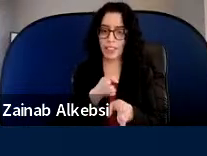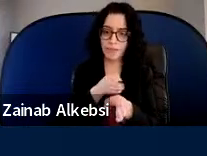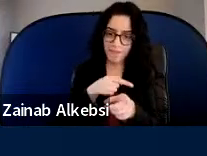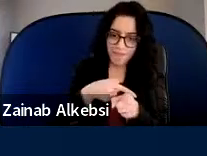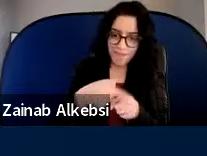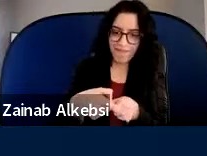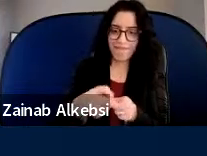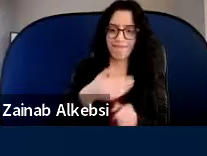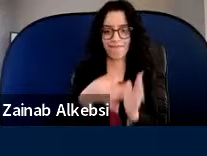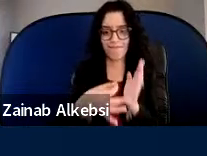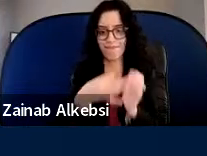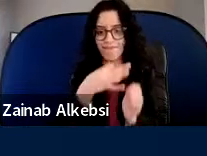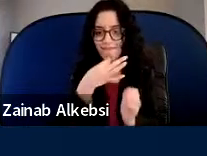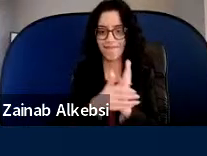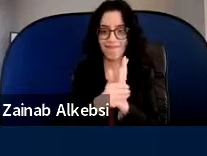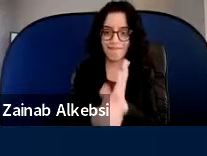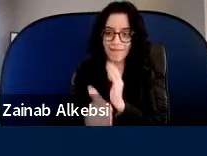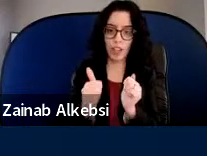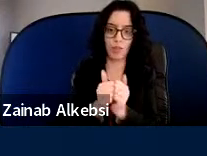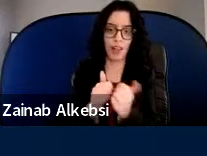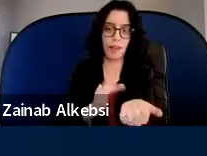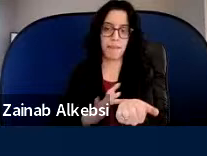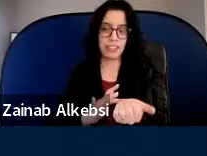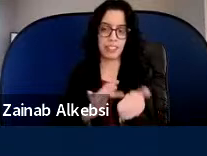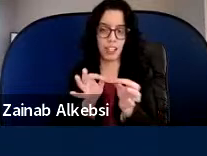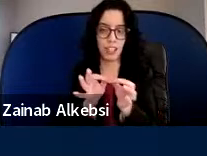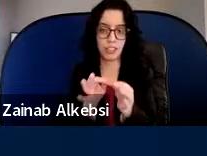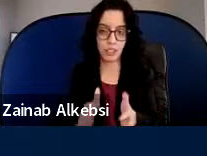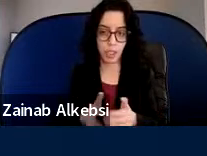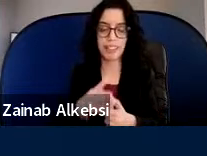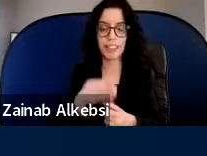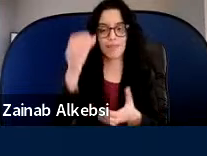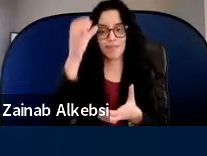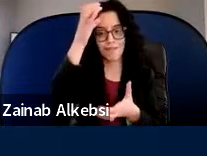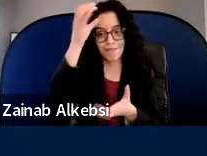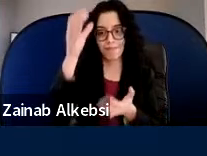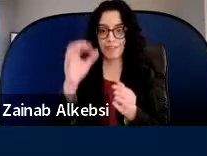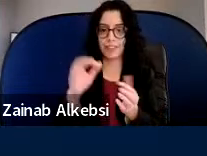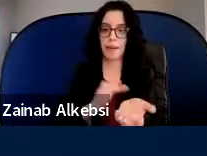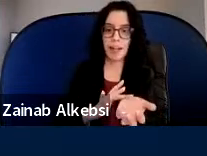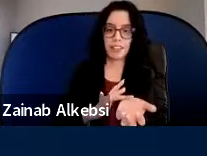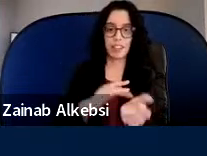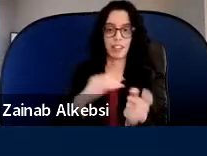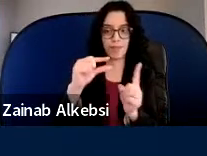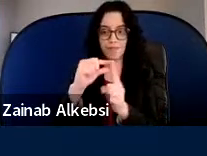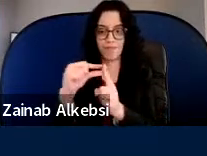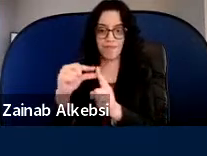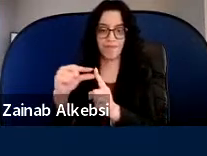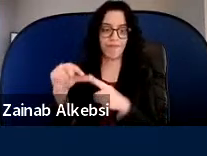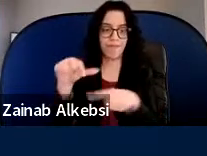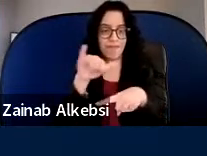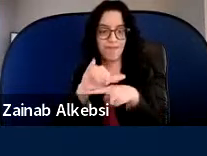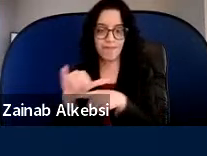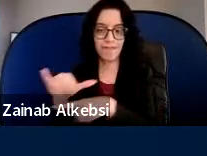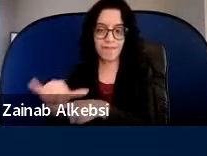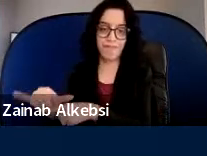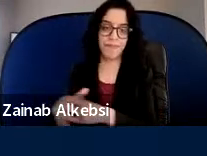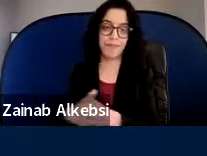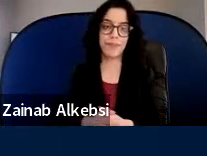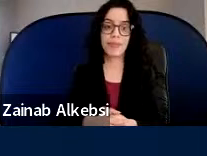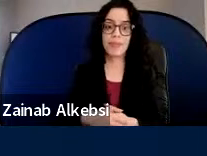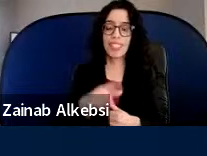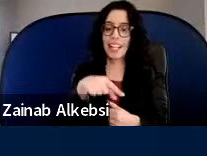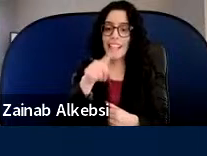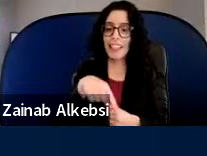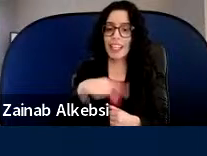That's not the case. The medical practitioner has expertise and qualifications in their field, and a medical interpreter